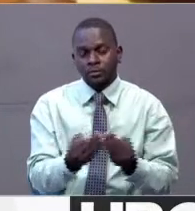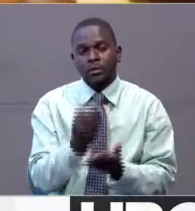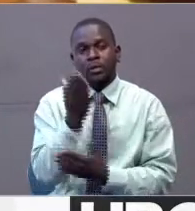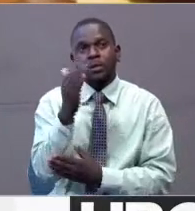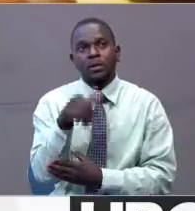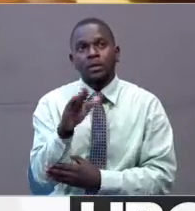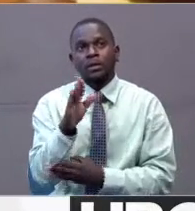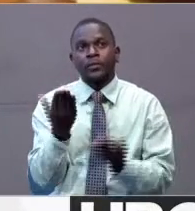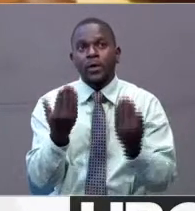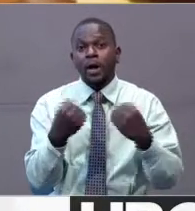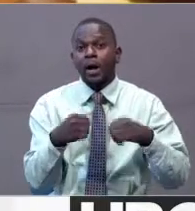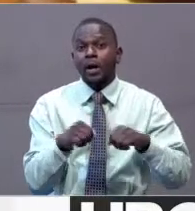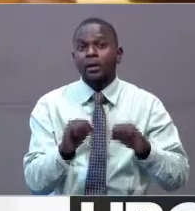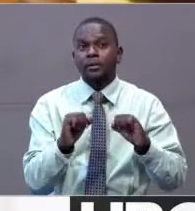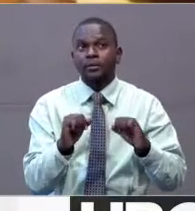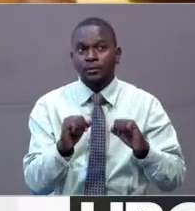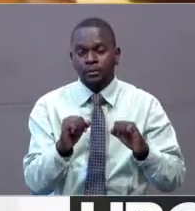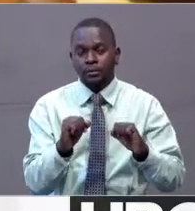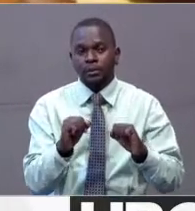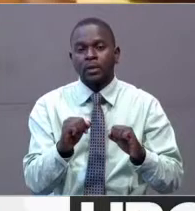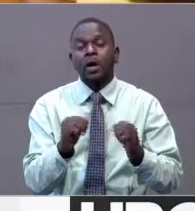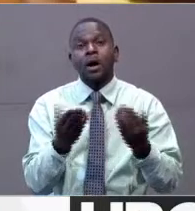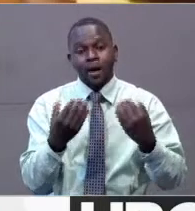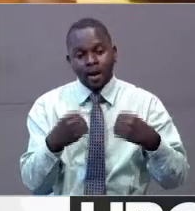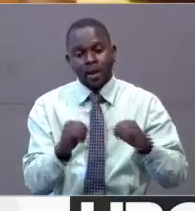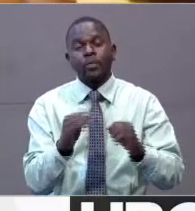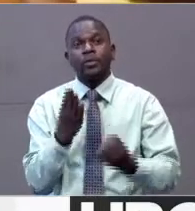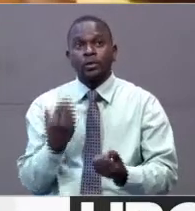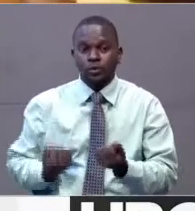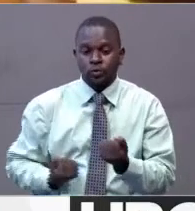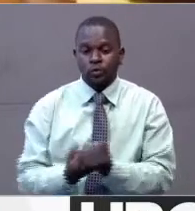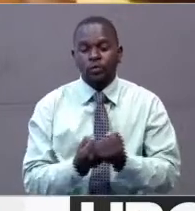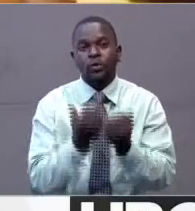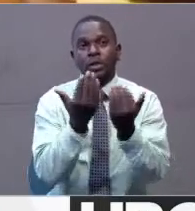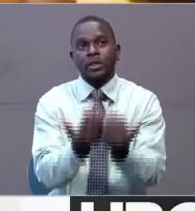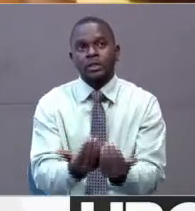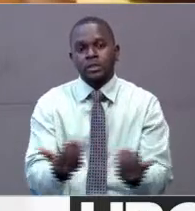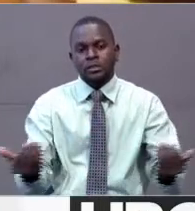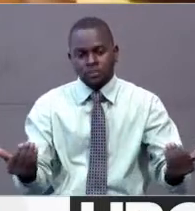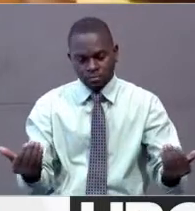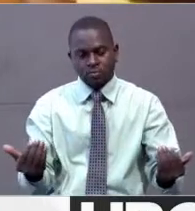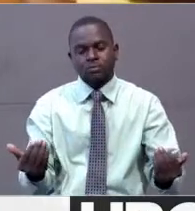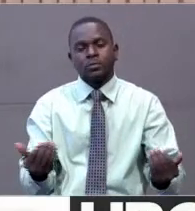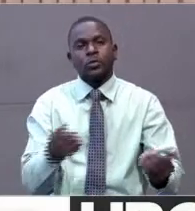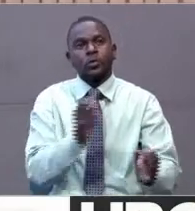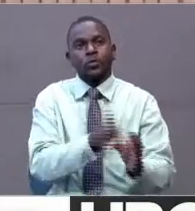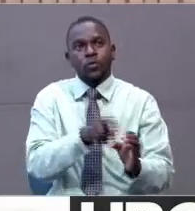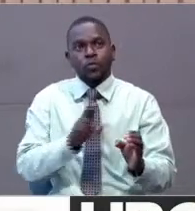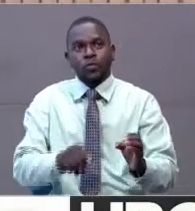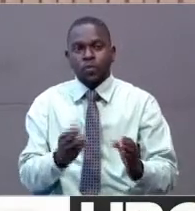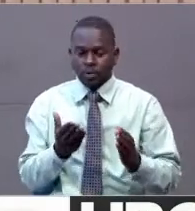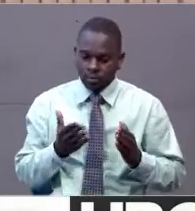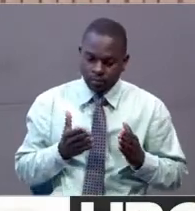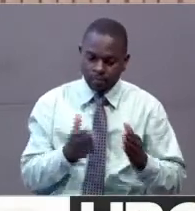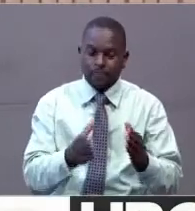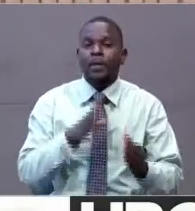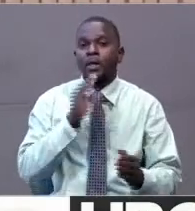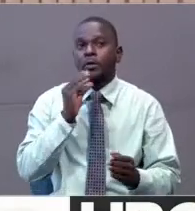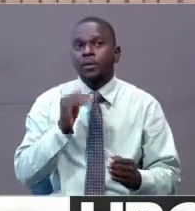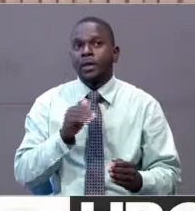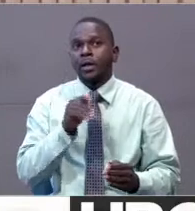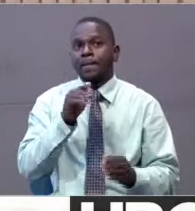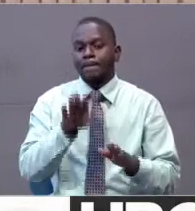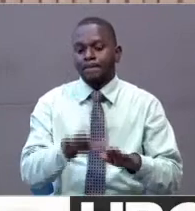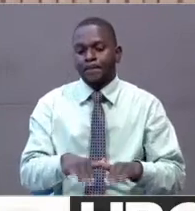more active and capable of supporting those children to keep them off the streets? The Speaker of